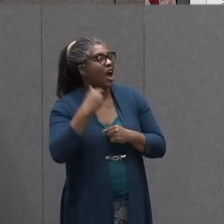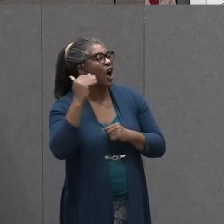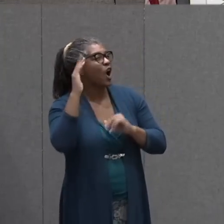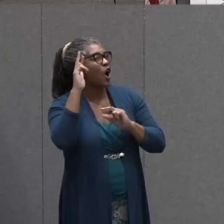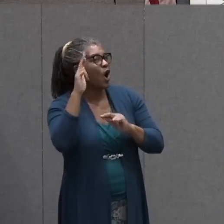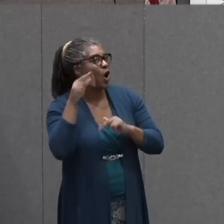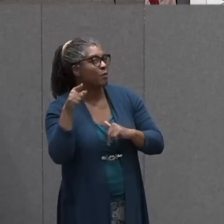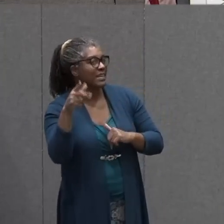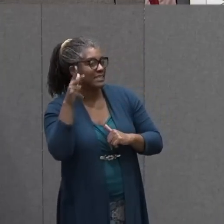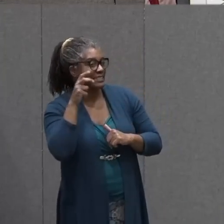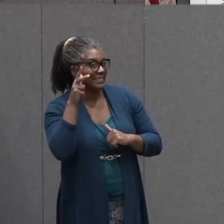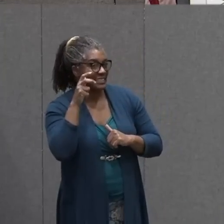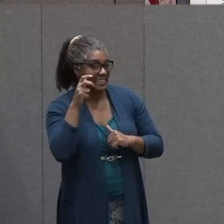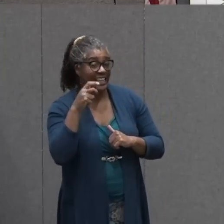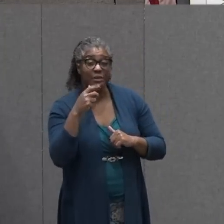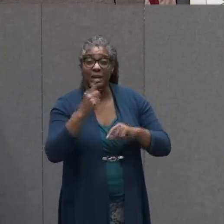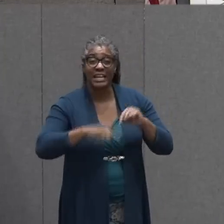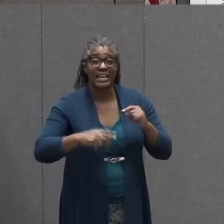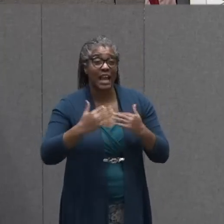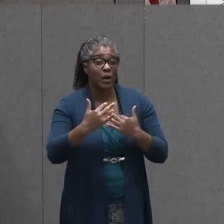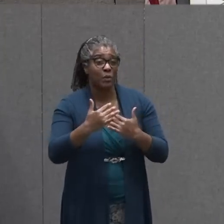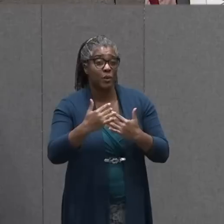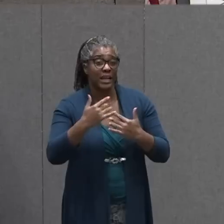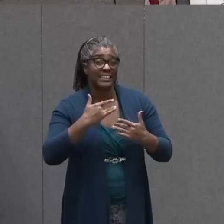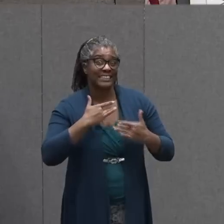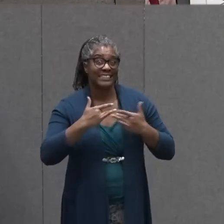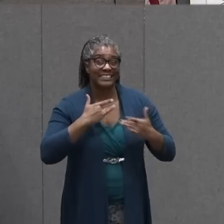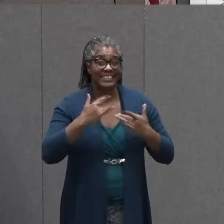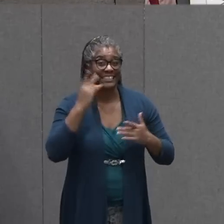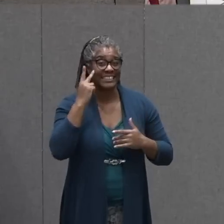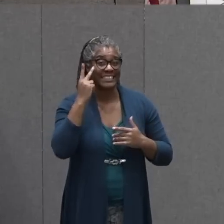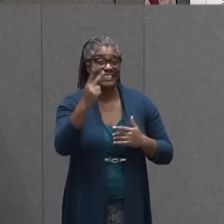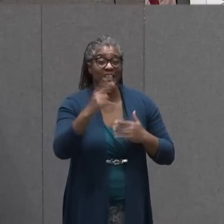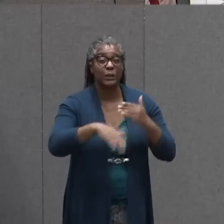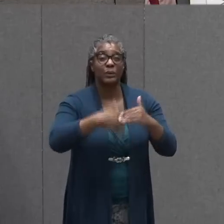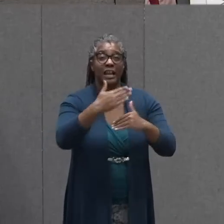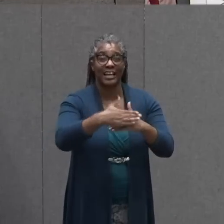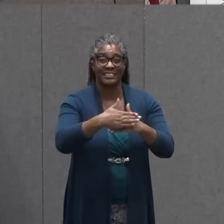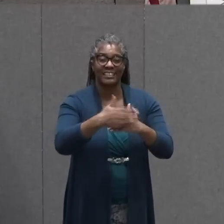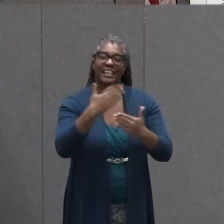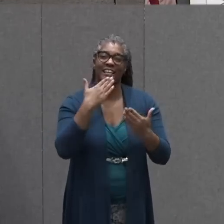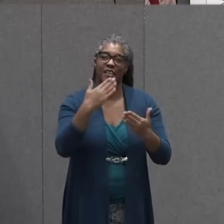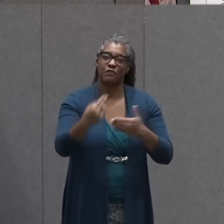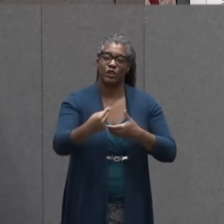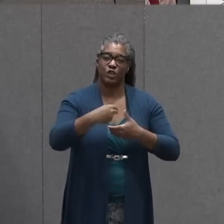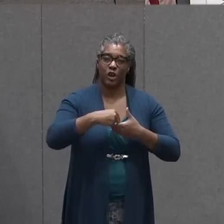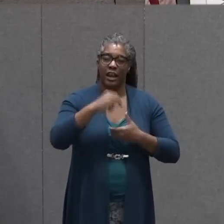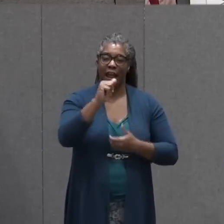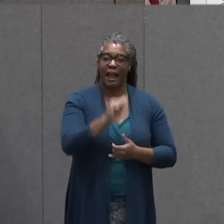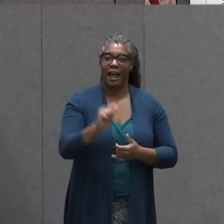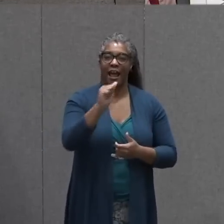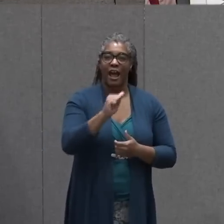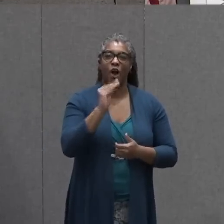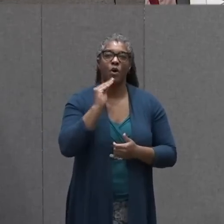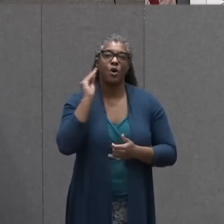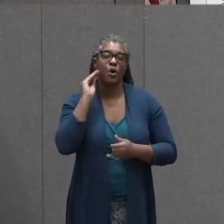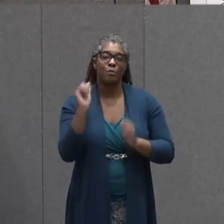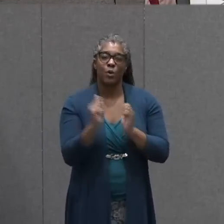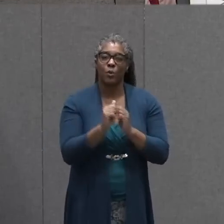and of we can't wait to heaven. see you next time. Thank you for joining us today with At Home with APS.